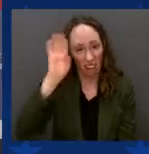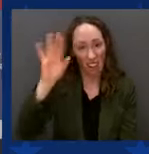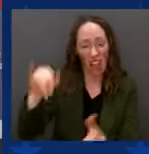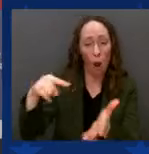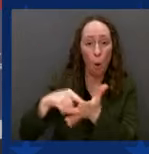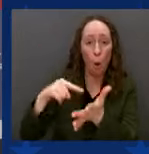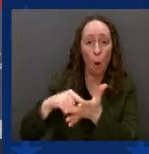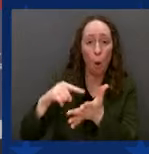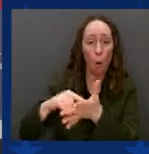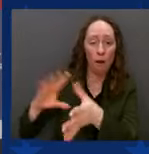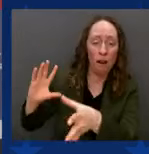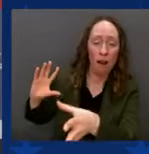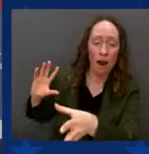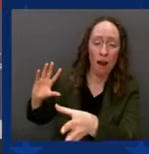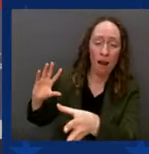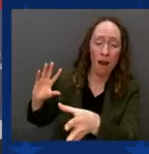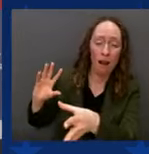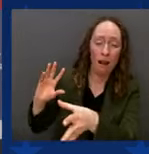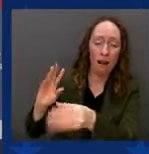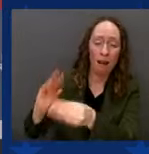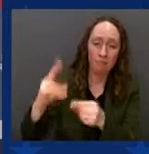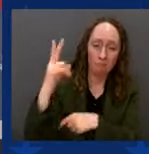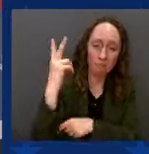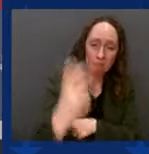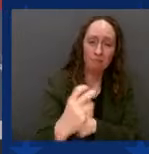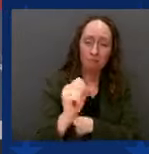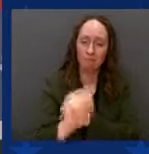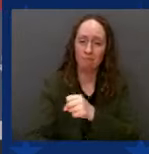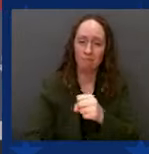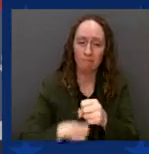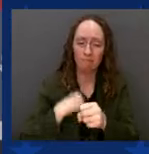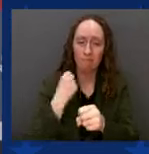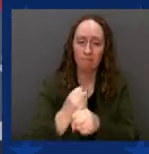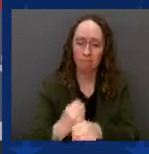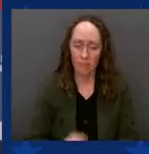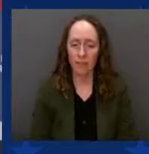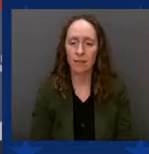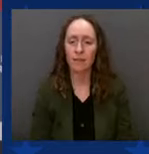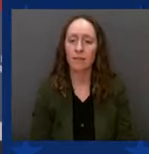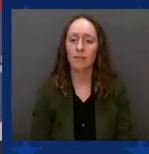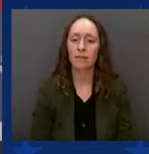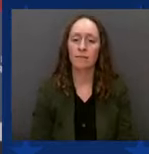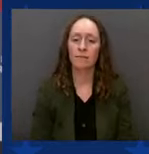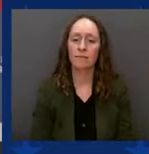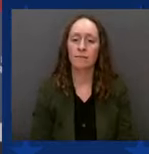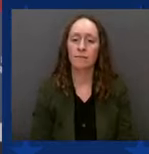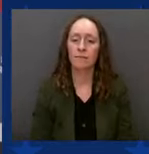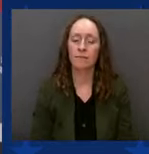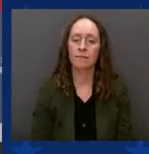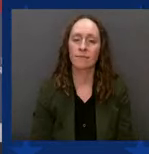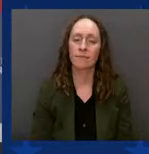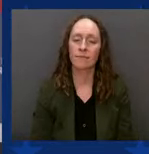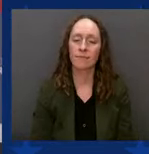on the debt for over 200 years. And by the way, President Trump, when he was president, in